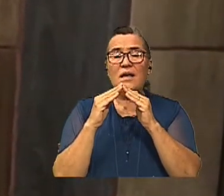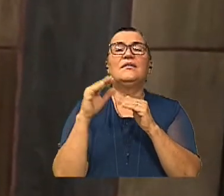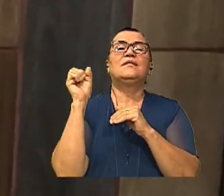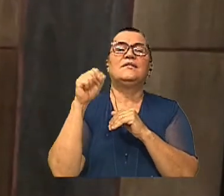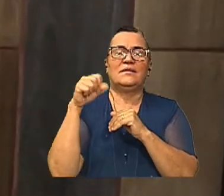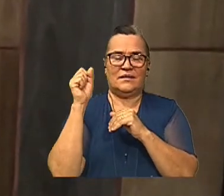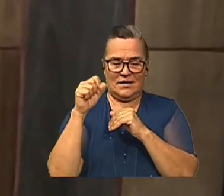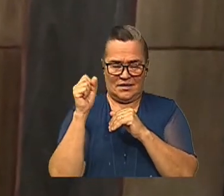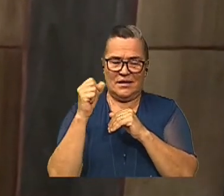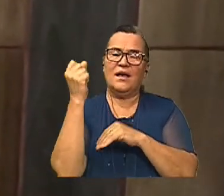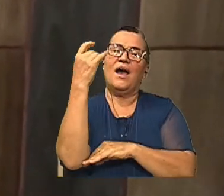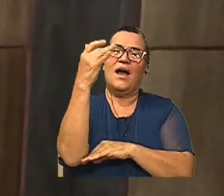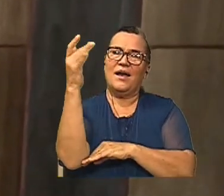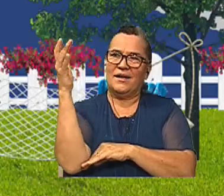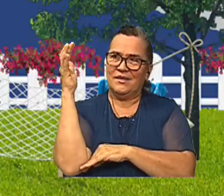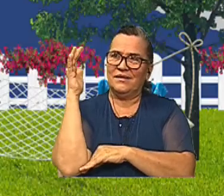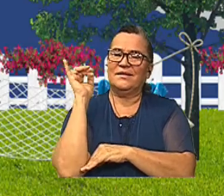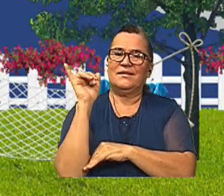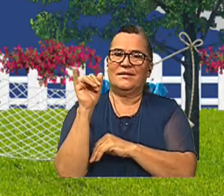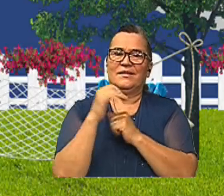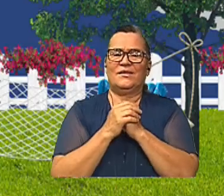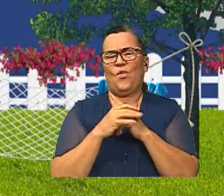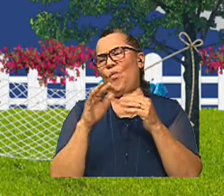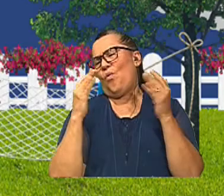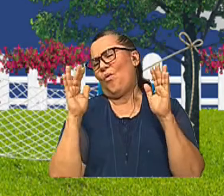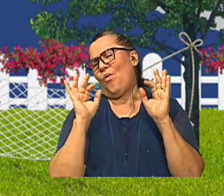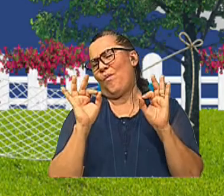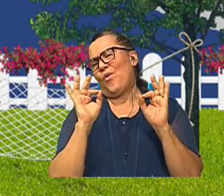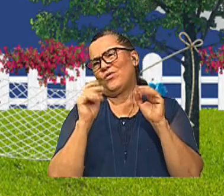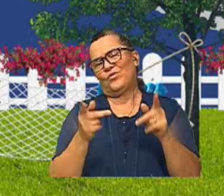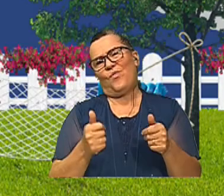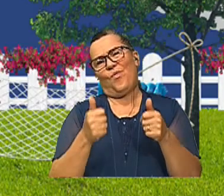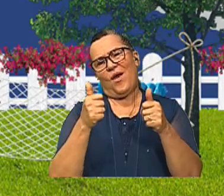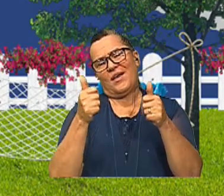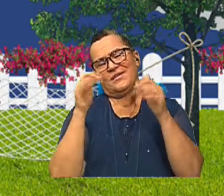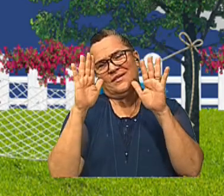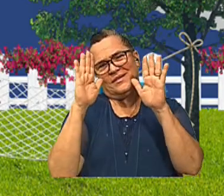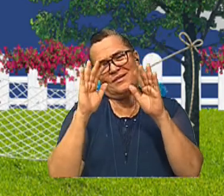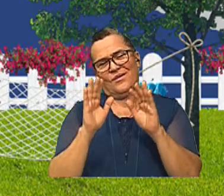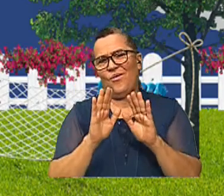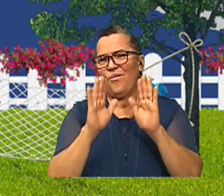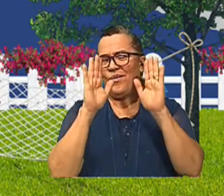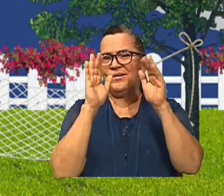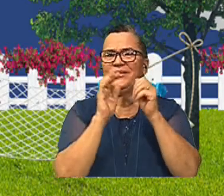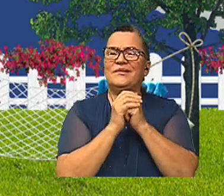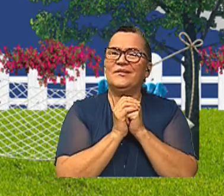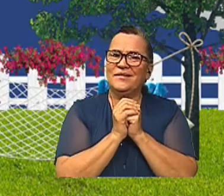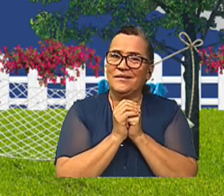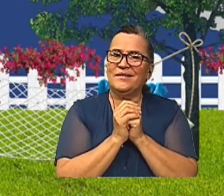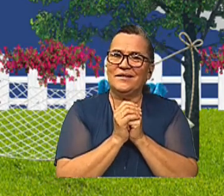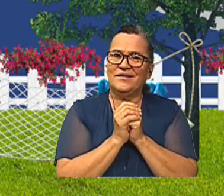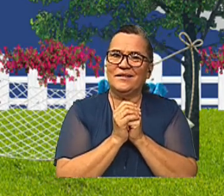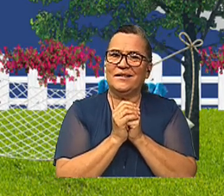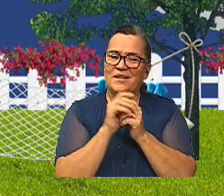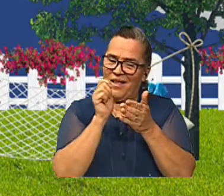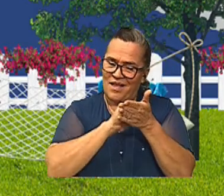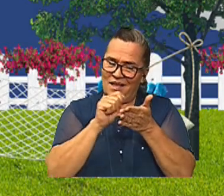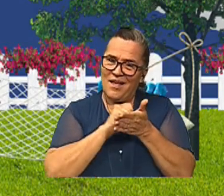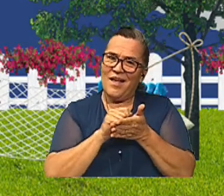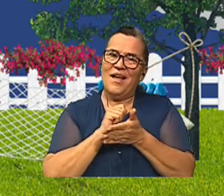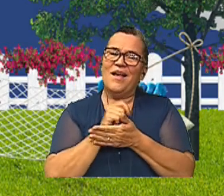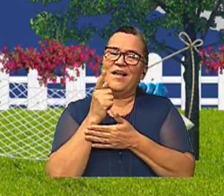Yes, there are trees. Of course. Okay, wonderful. You took your